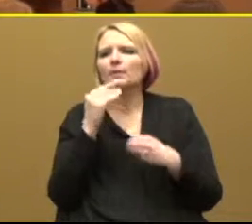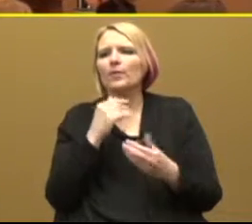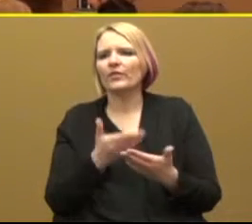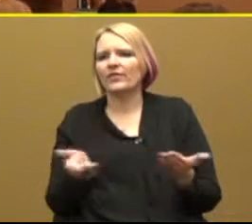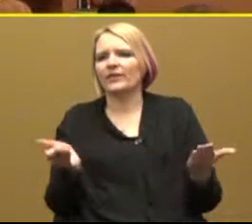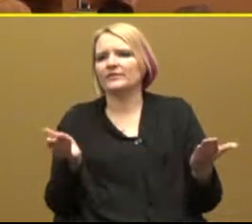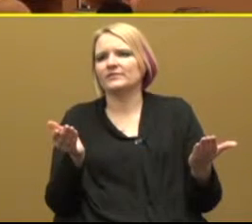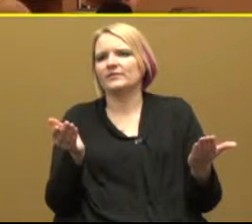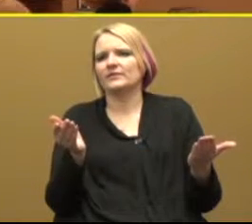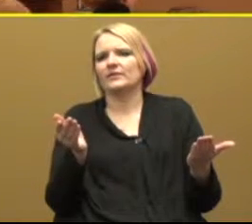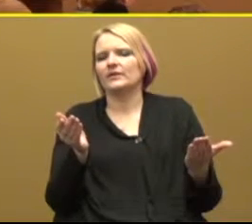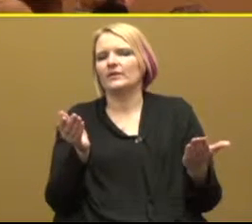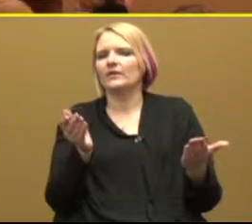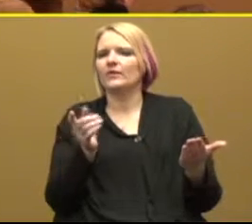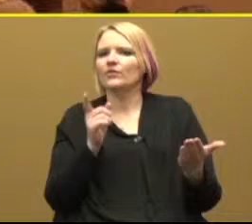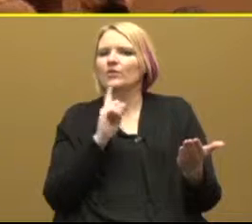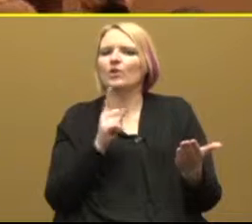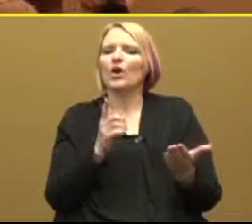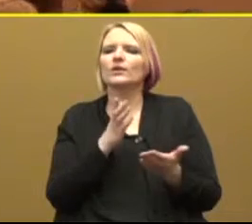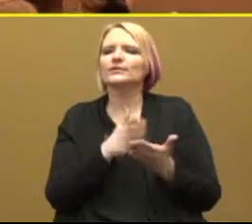items. There are some